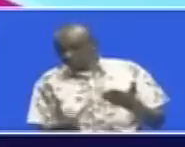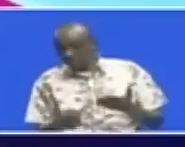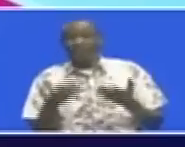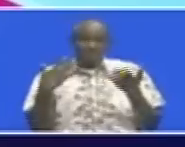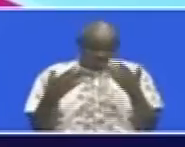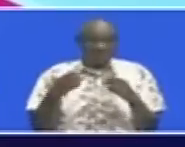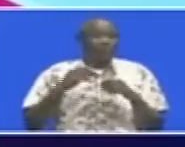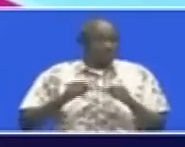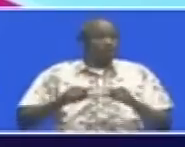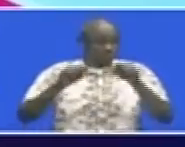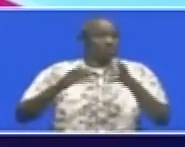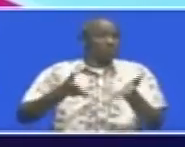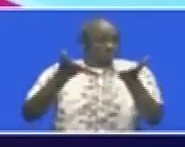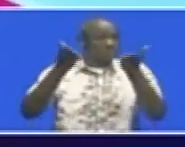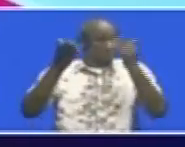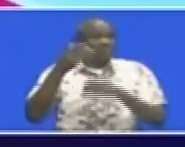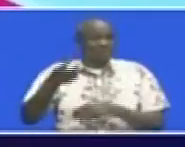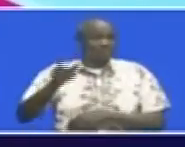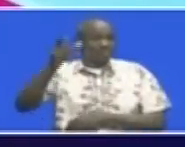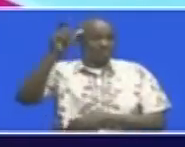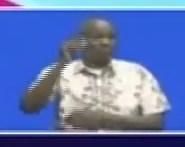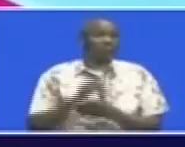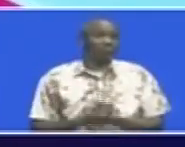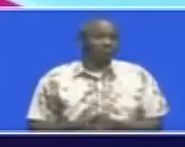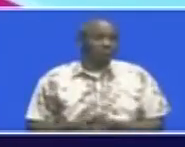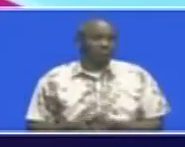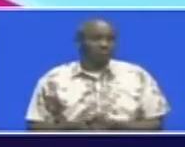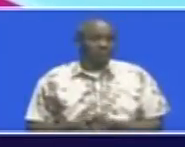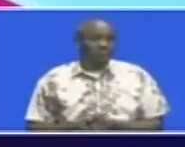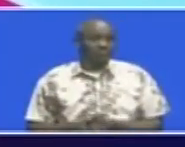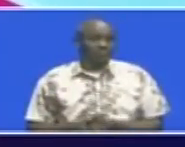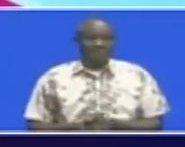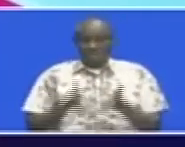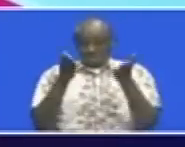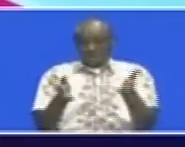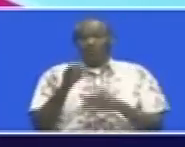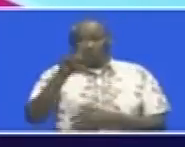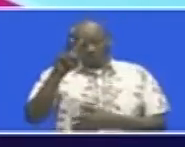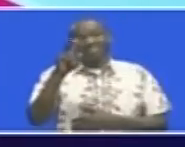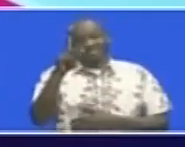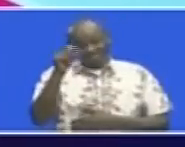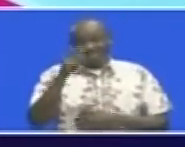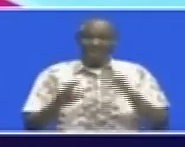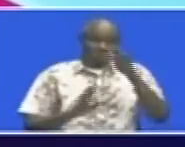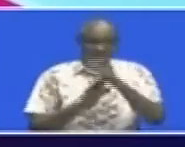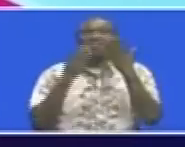toll could continue to rise. All right, you're watching KTN Prime, and we thank you for